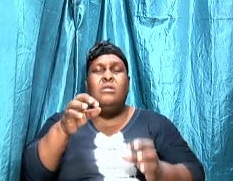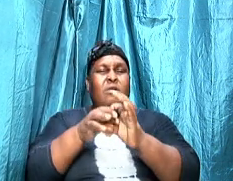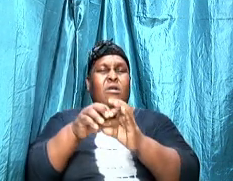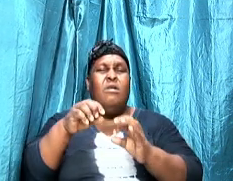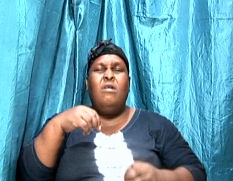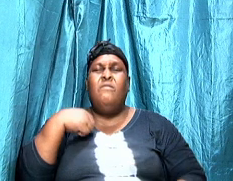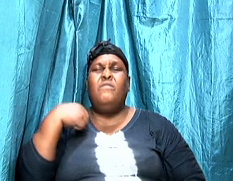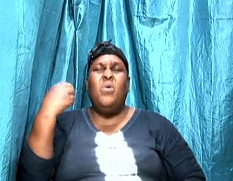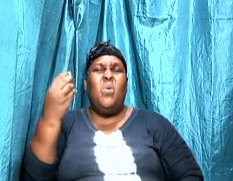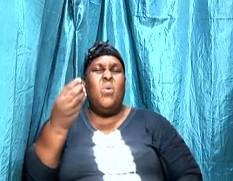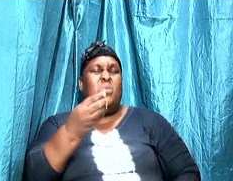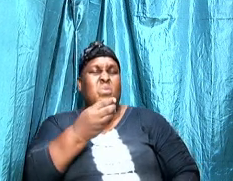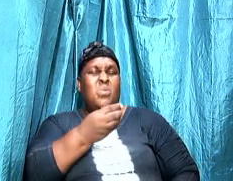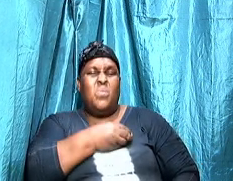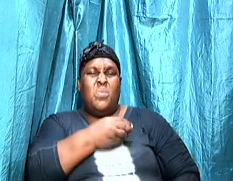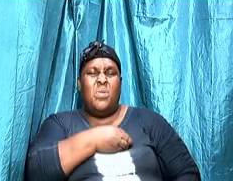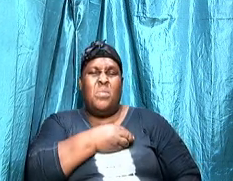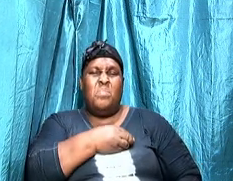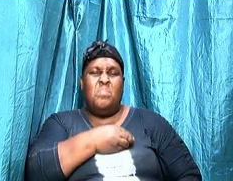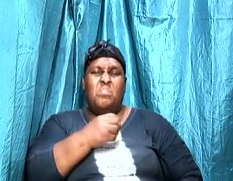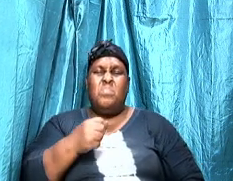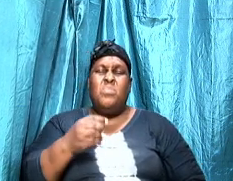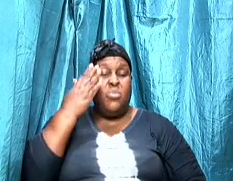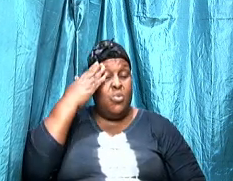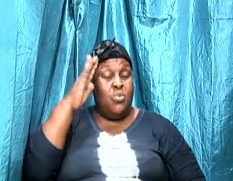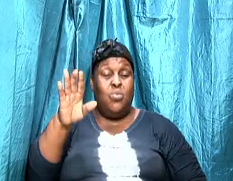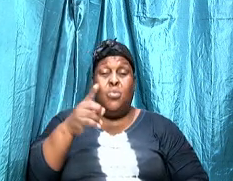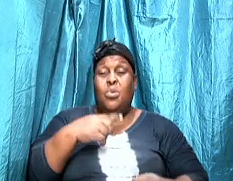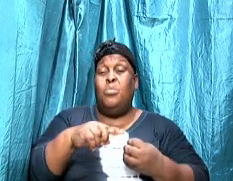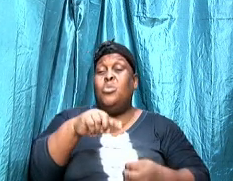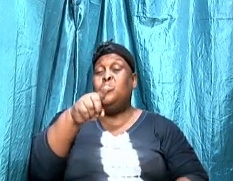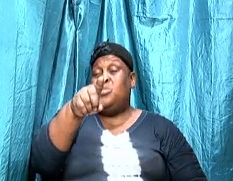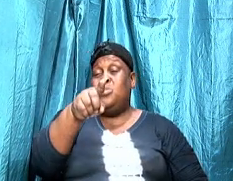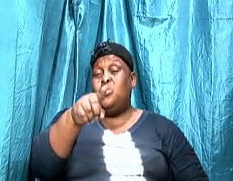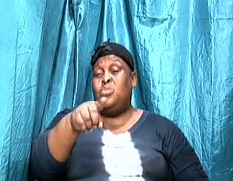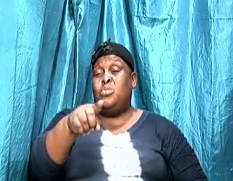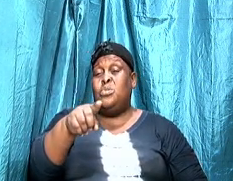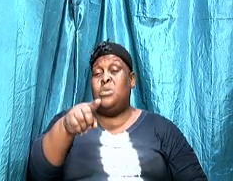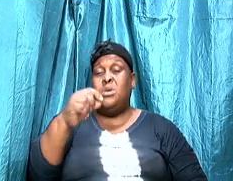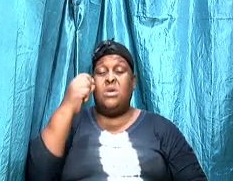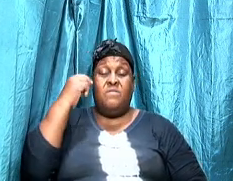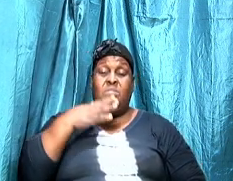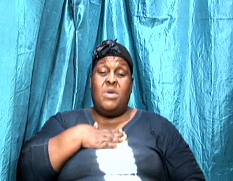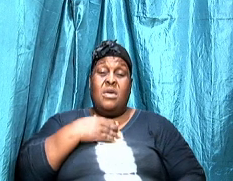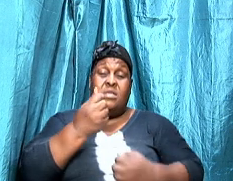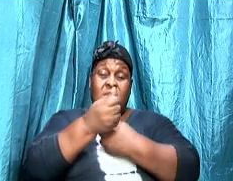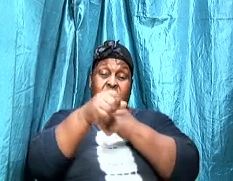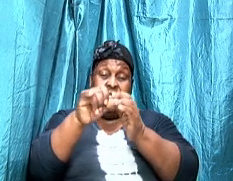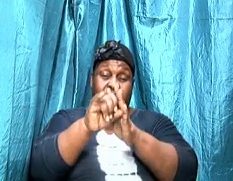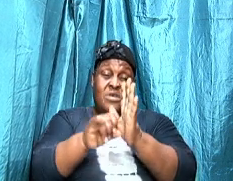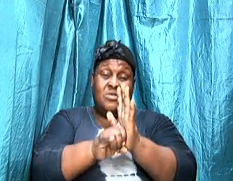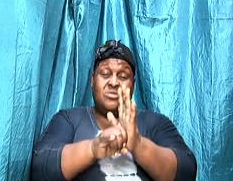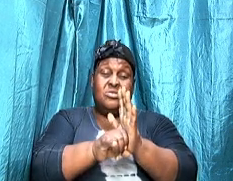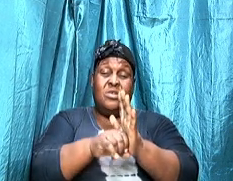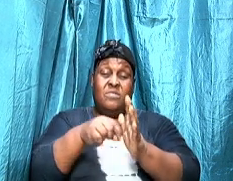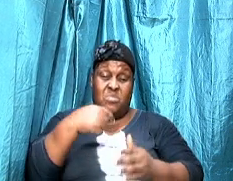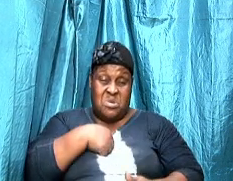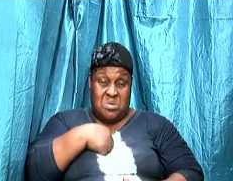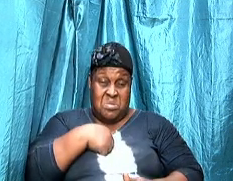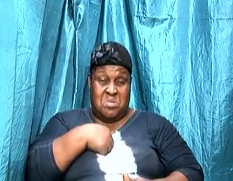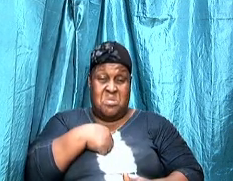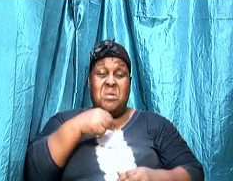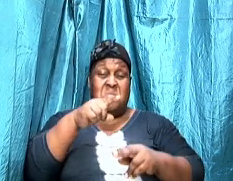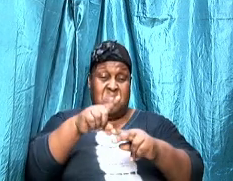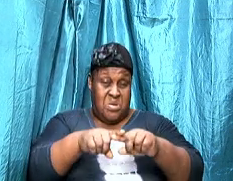know about you, but if my salvation was dependent upon me living right all the time, then I don't know how